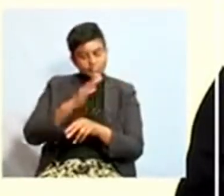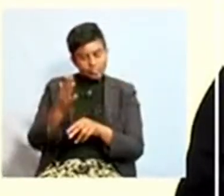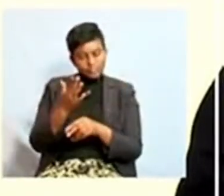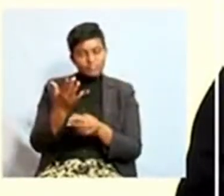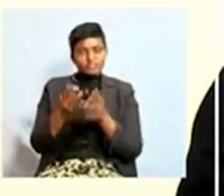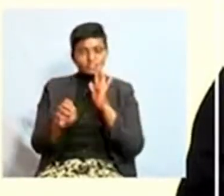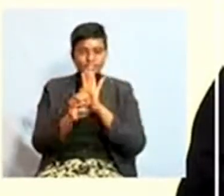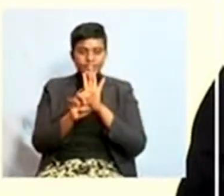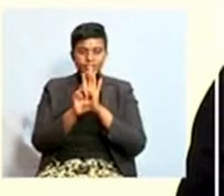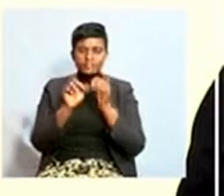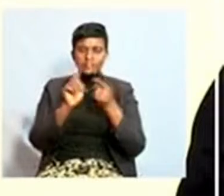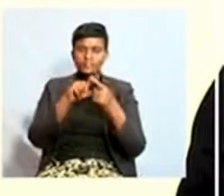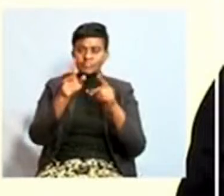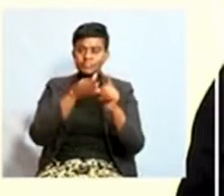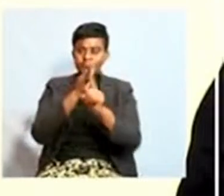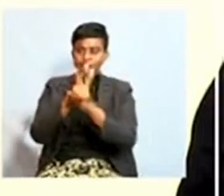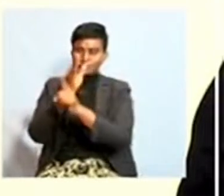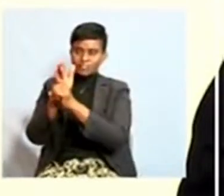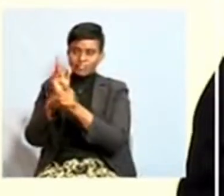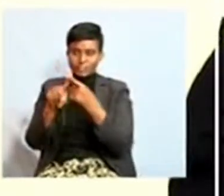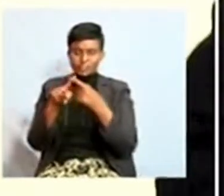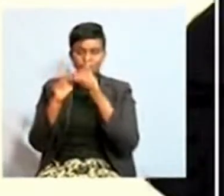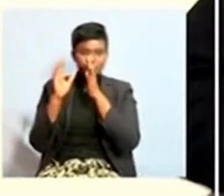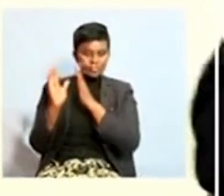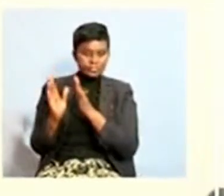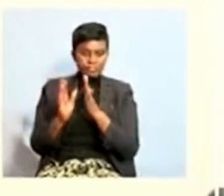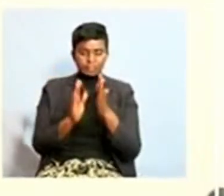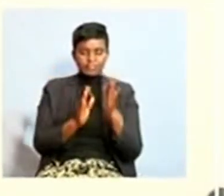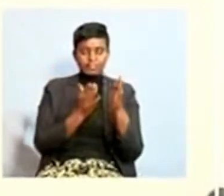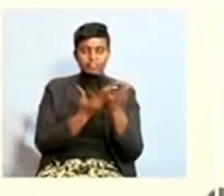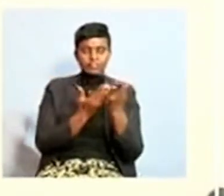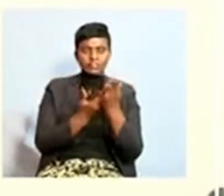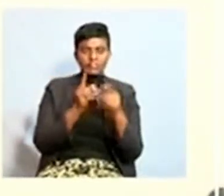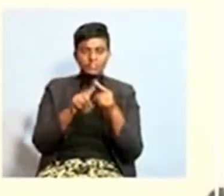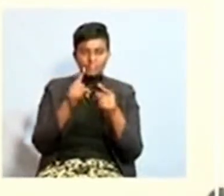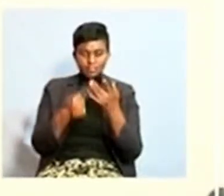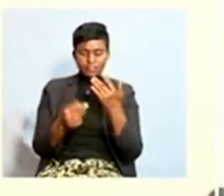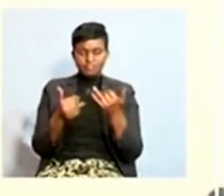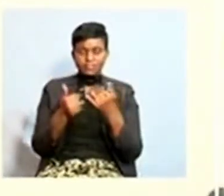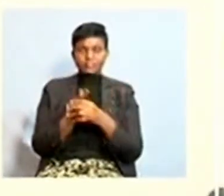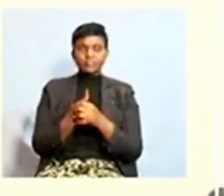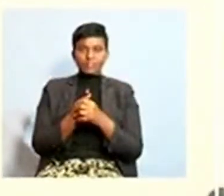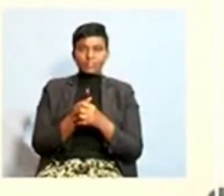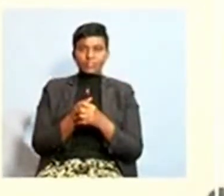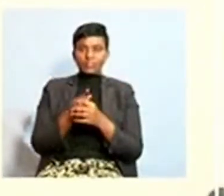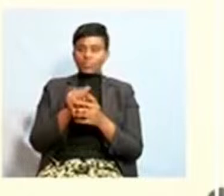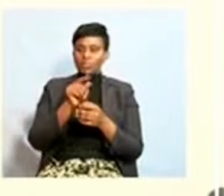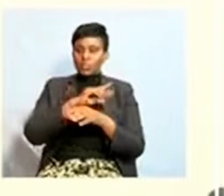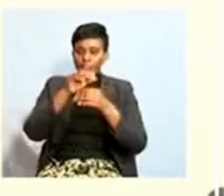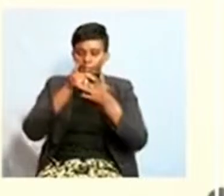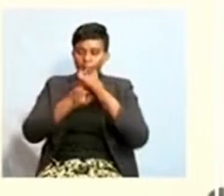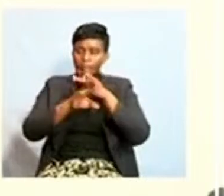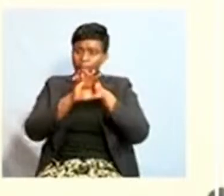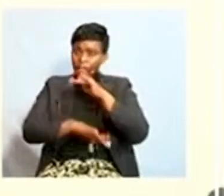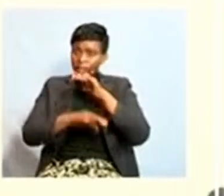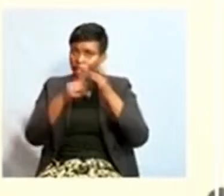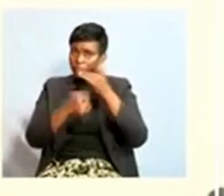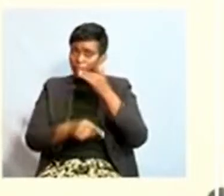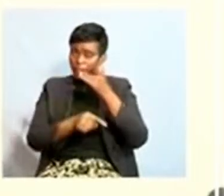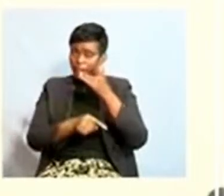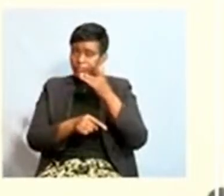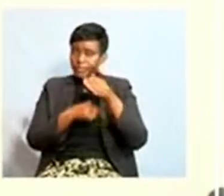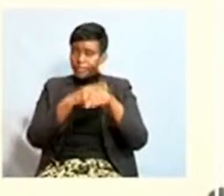in relation to preparedness, but it's all under the umbrella